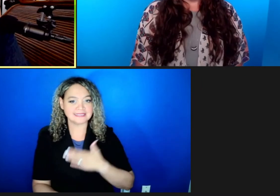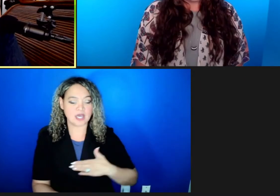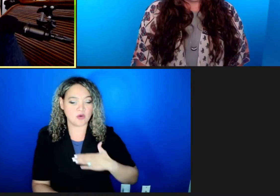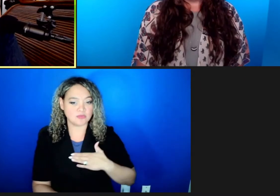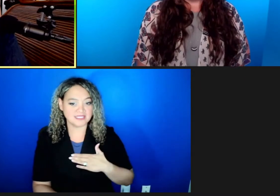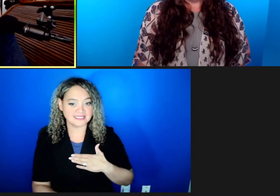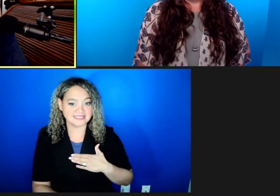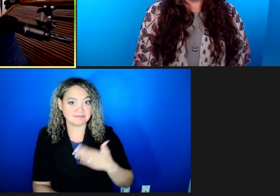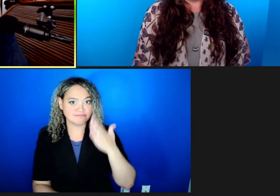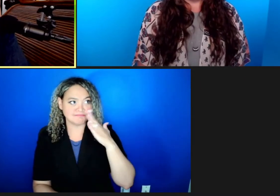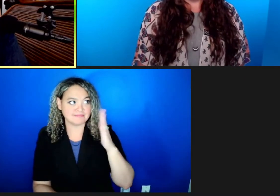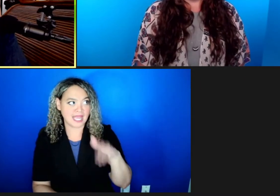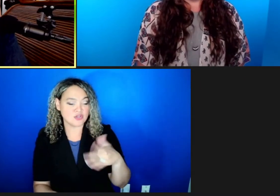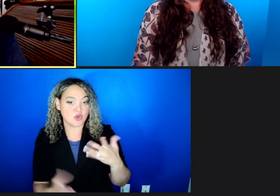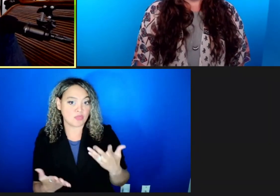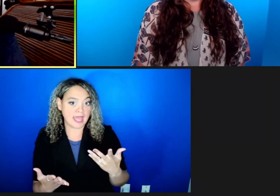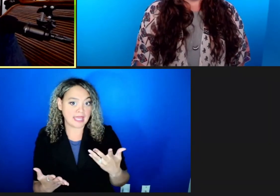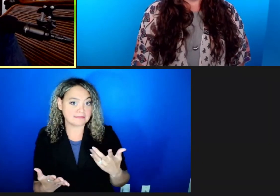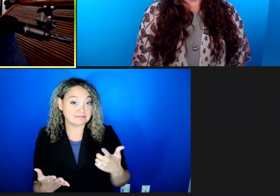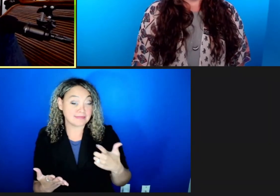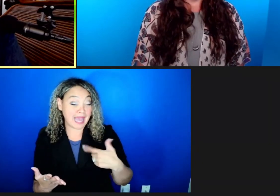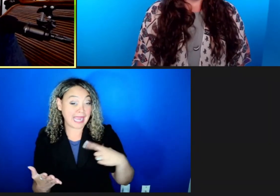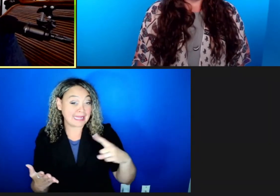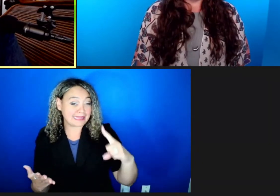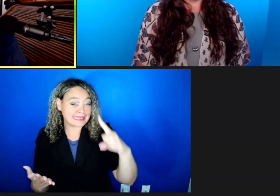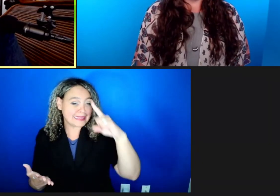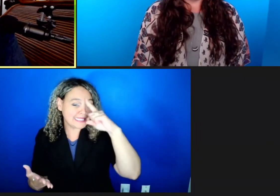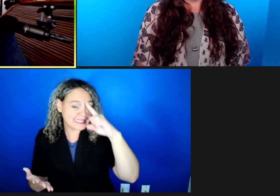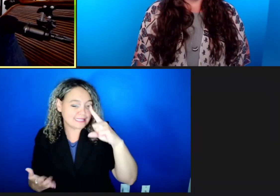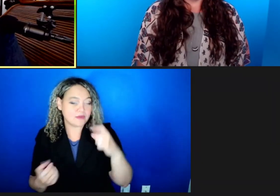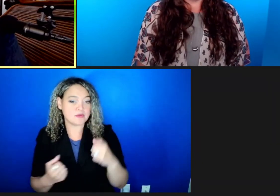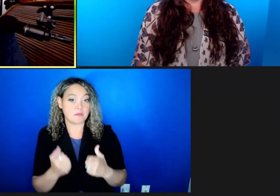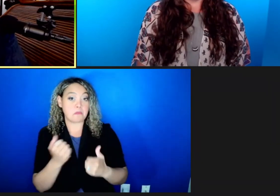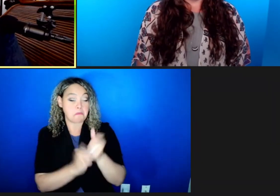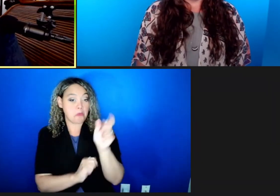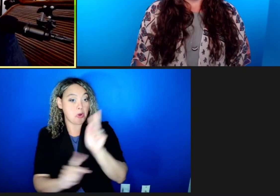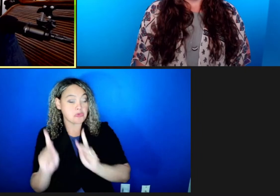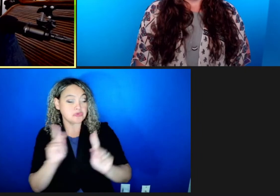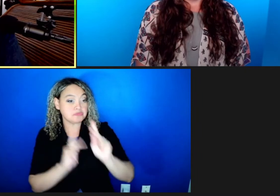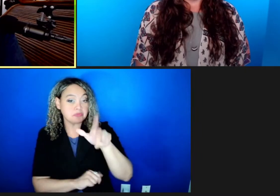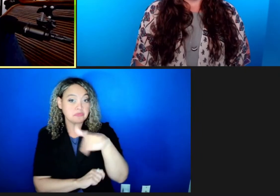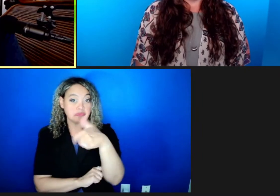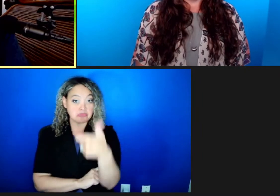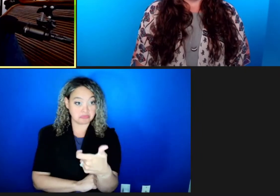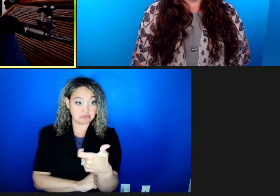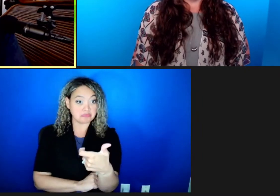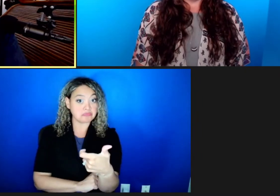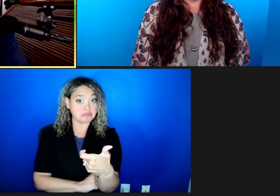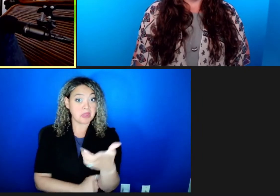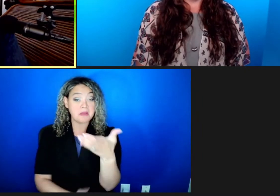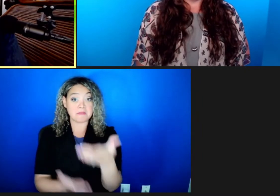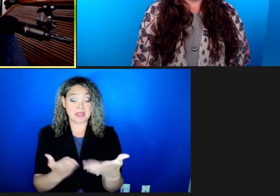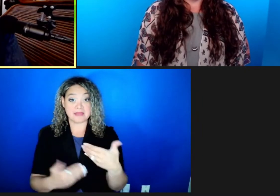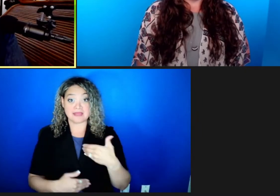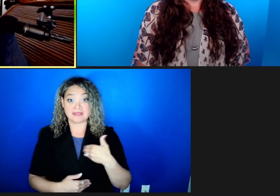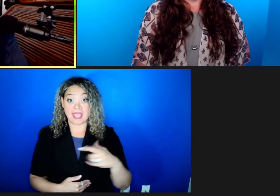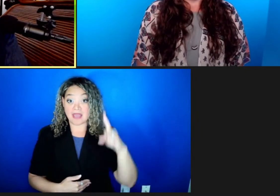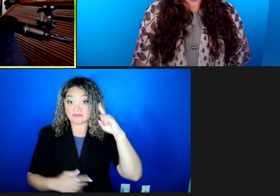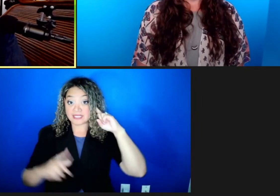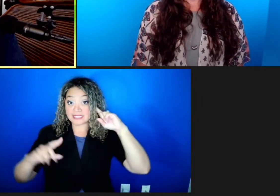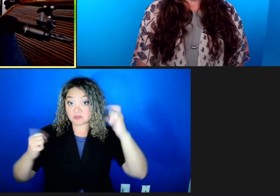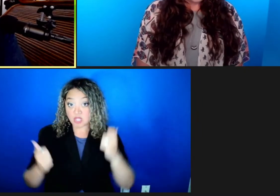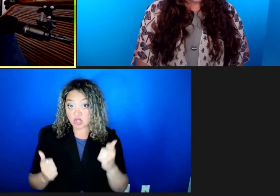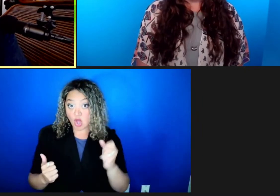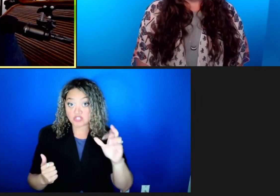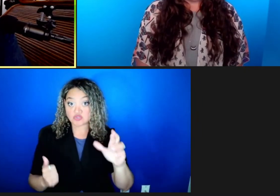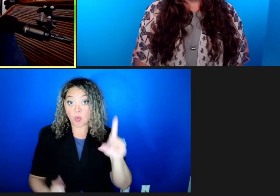that I suspect that a large number of our viewers are people who have hearing disabilities and who are